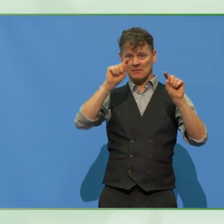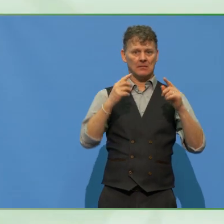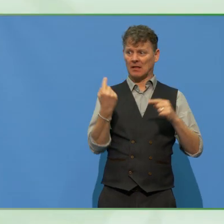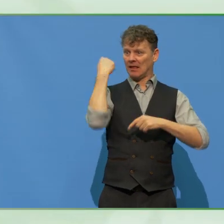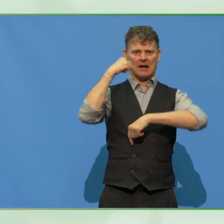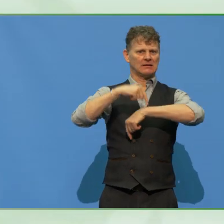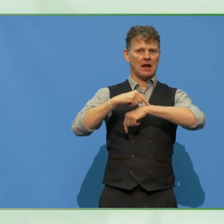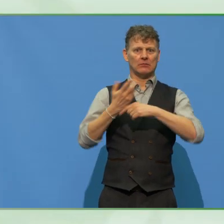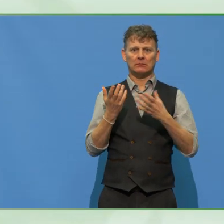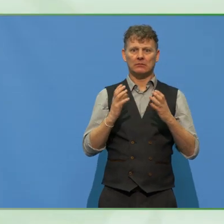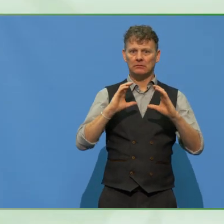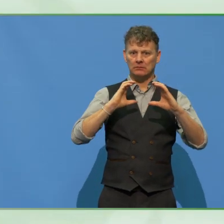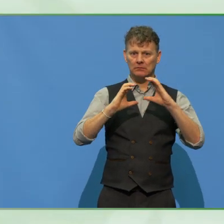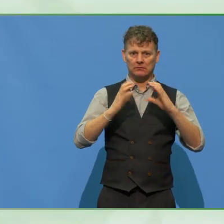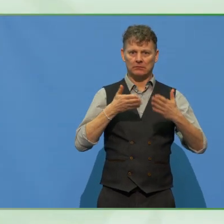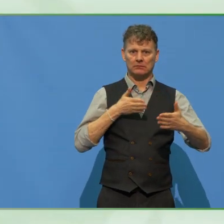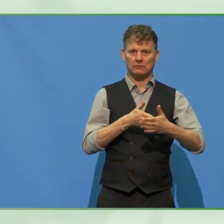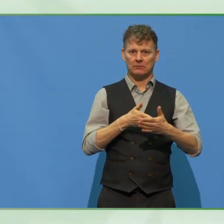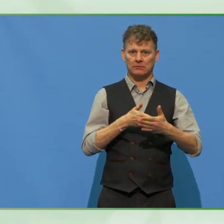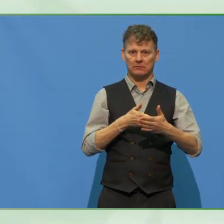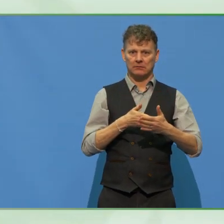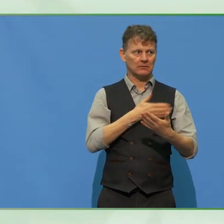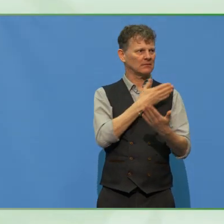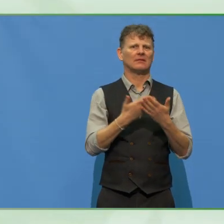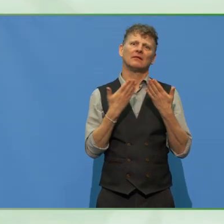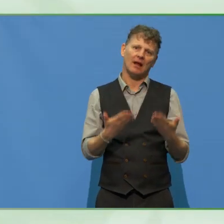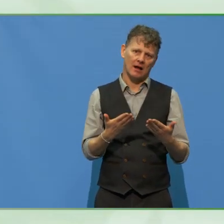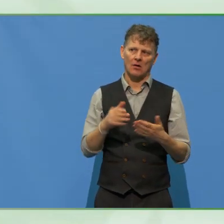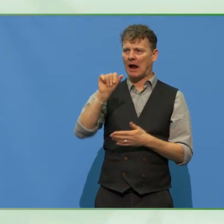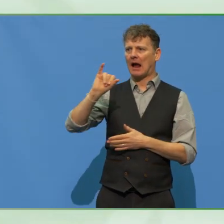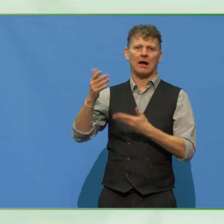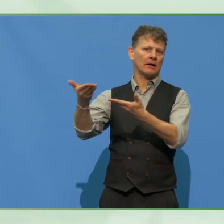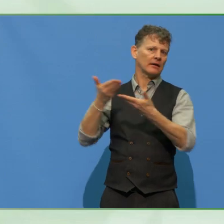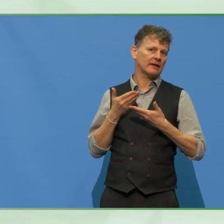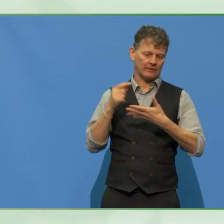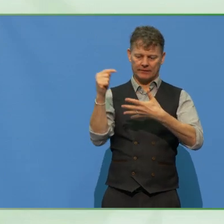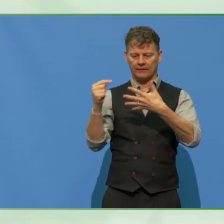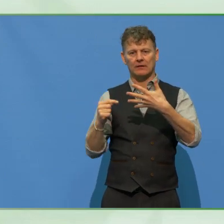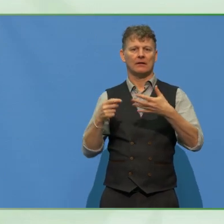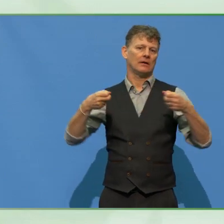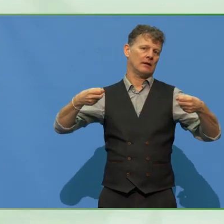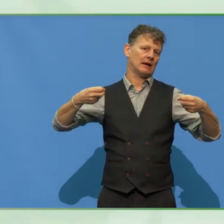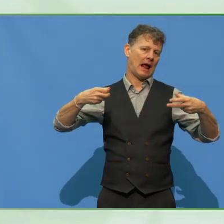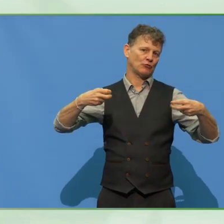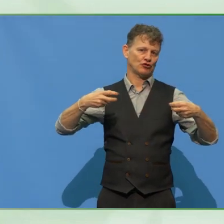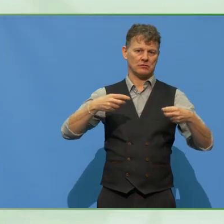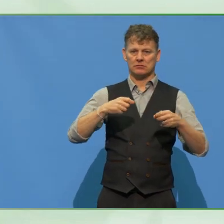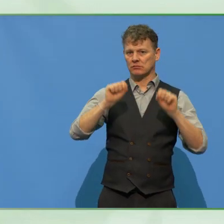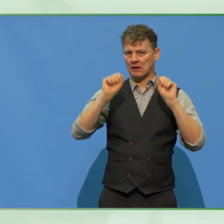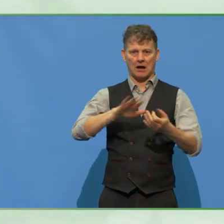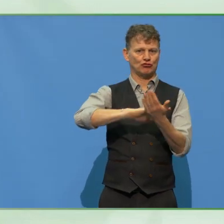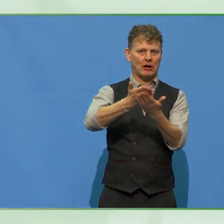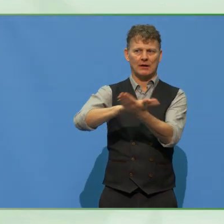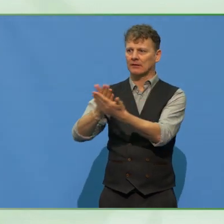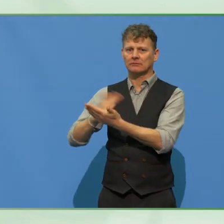a communication device that worked? Now, thanks to AI, I have captions that I can translate into